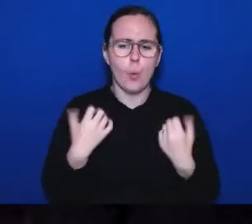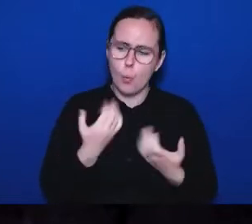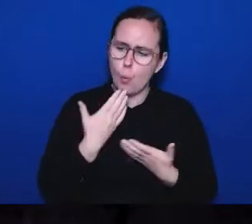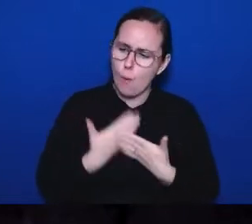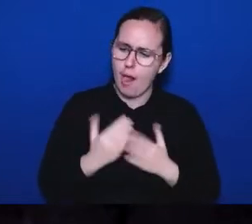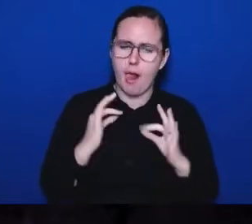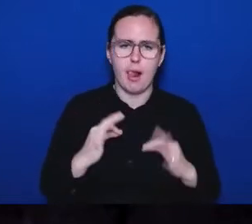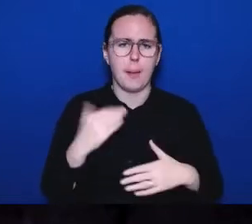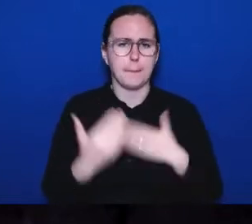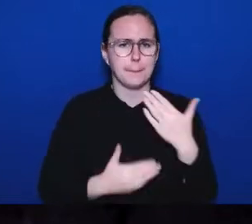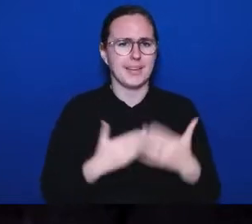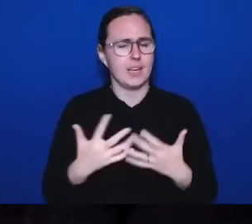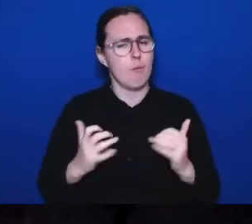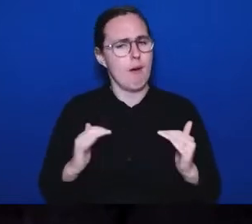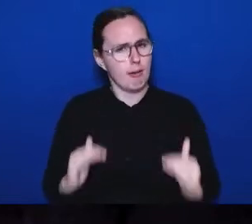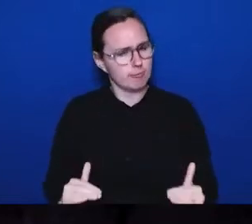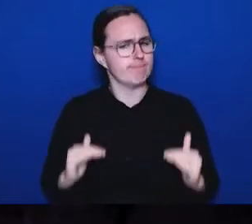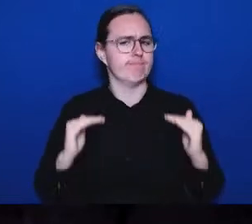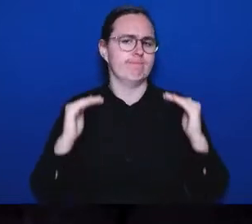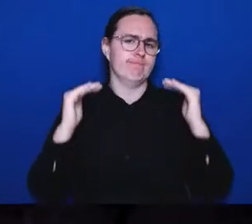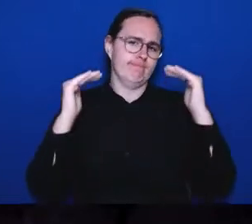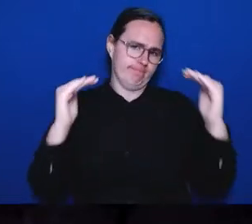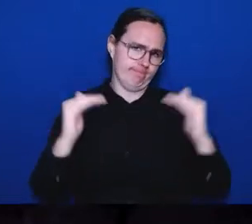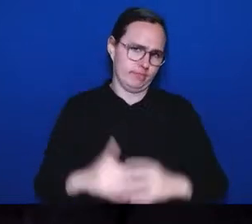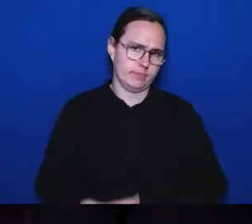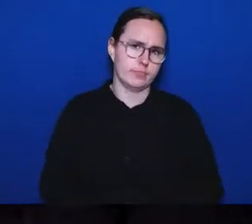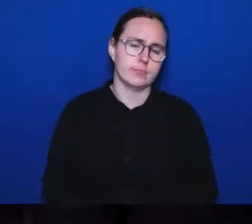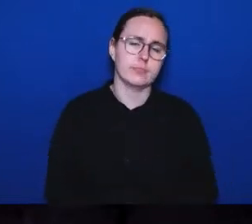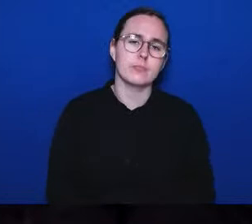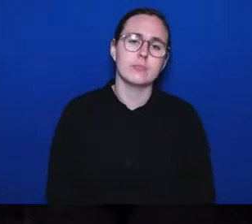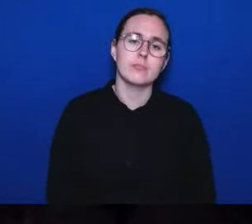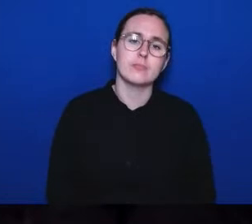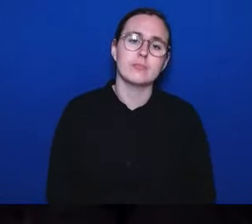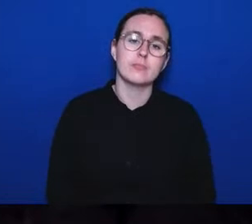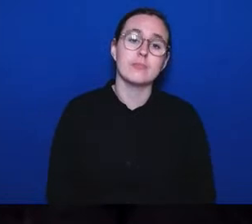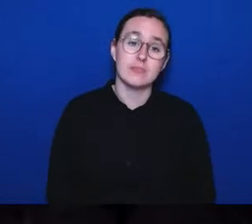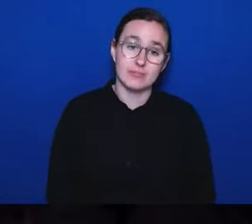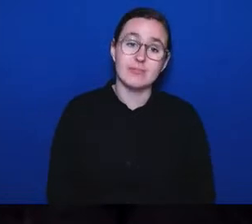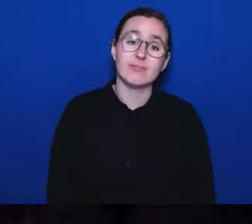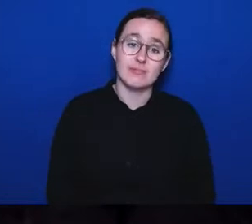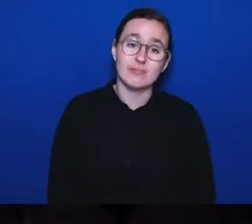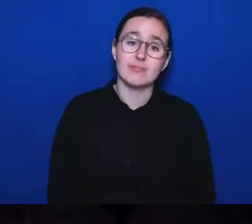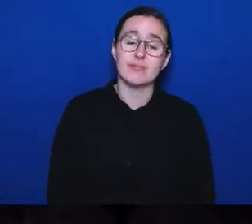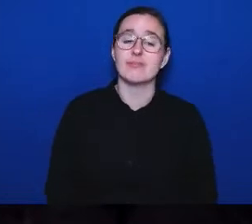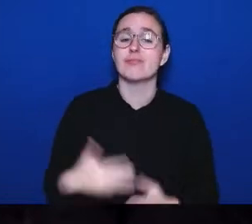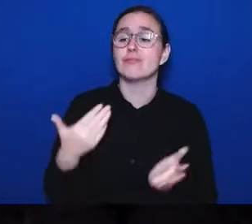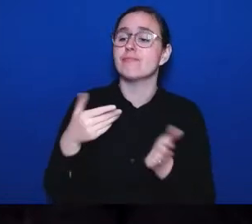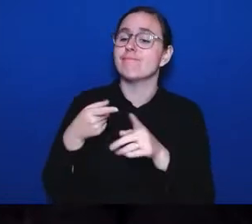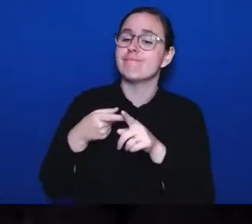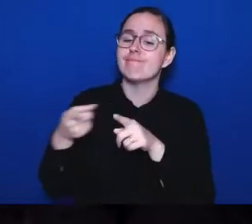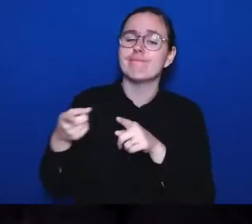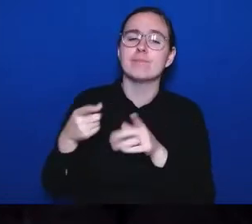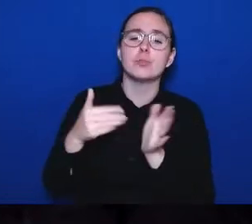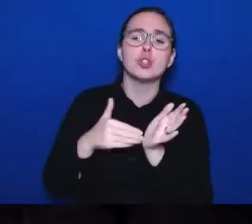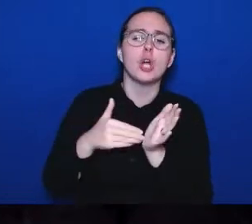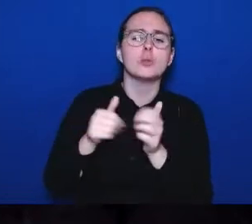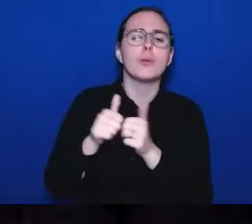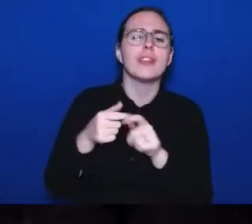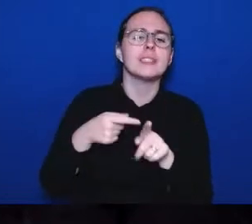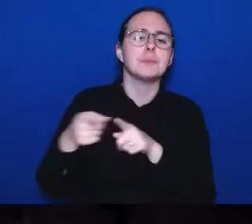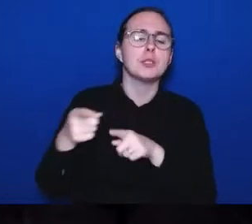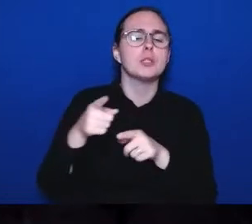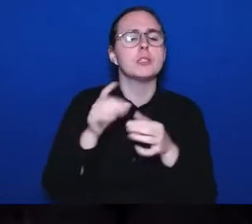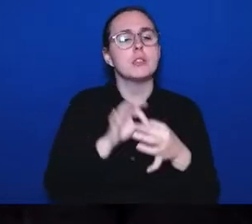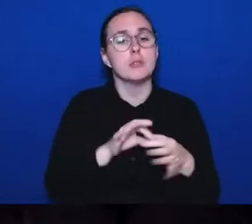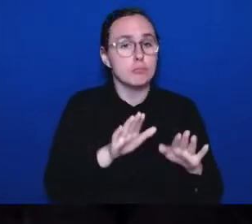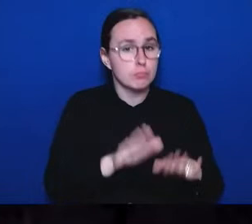people that are doing this work, especially in our pediatric populations, our mental health populations, and our female populations. And